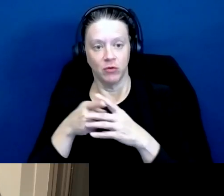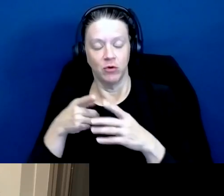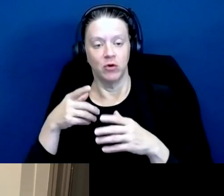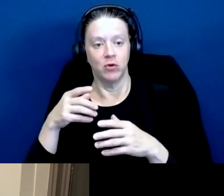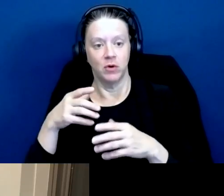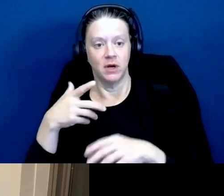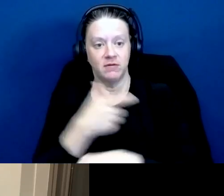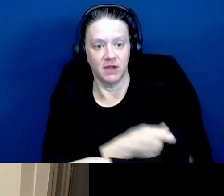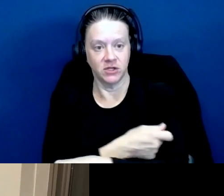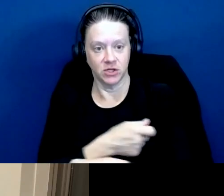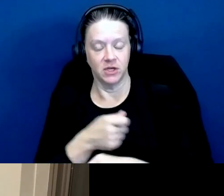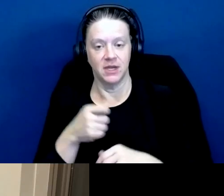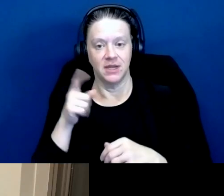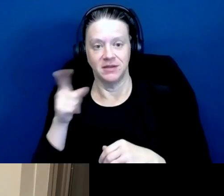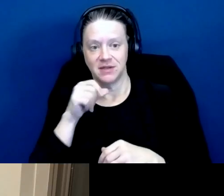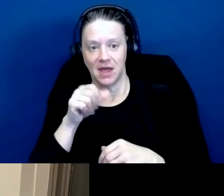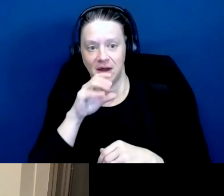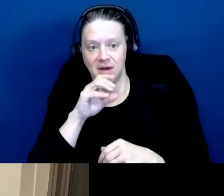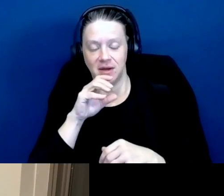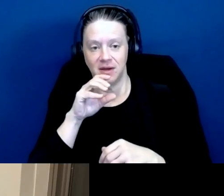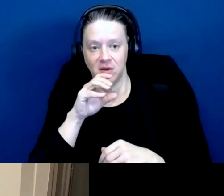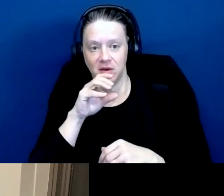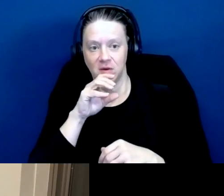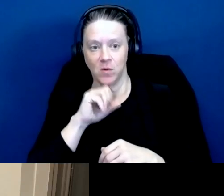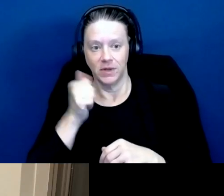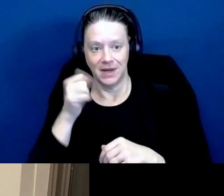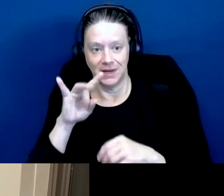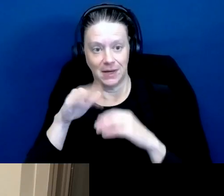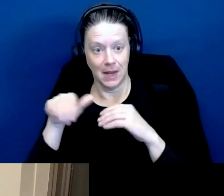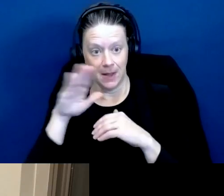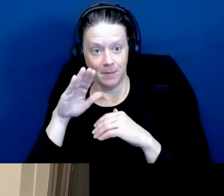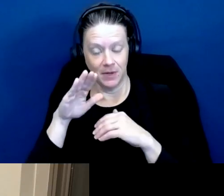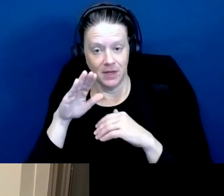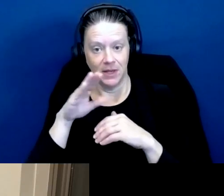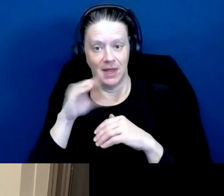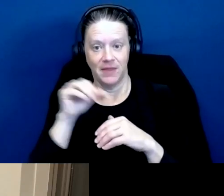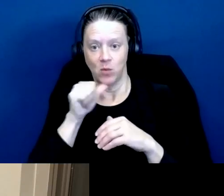booster because he's not 18 or over. Do you have any suggestions?